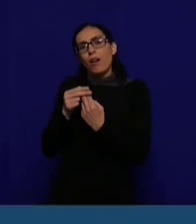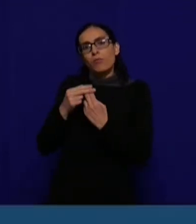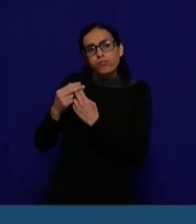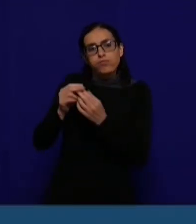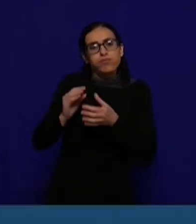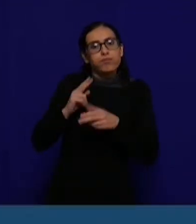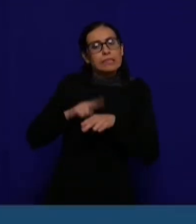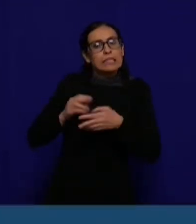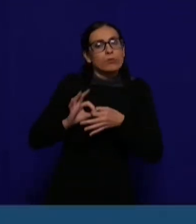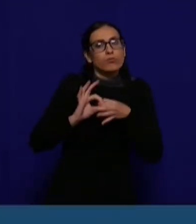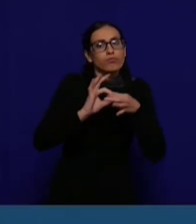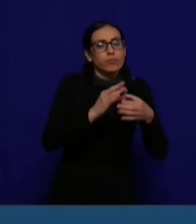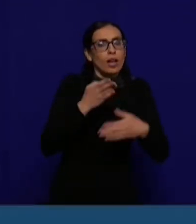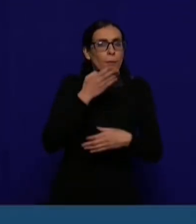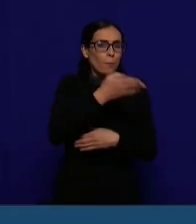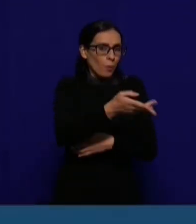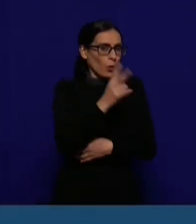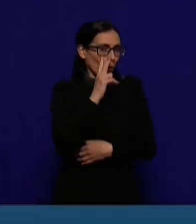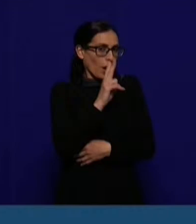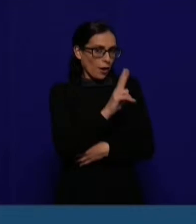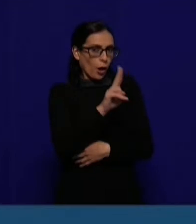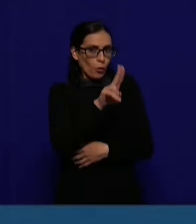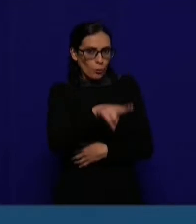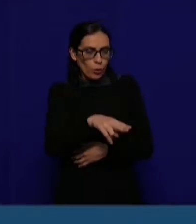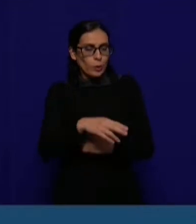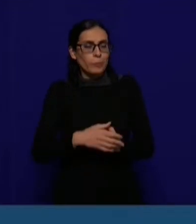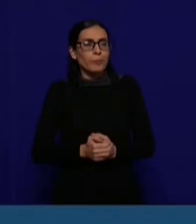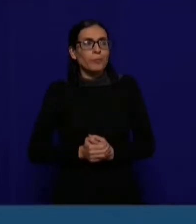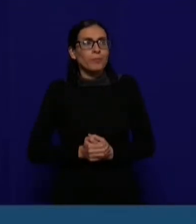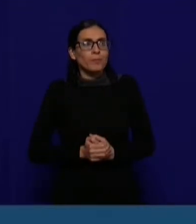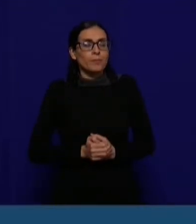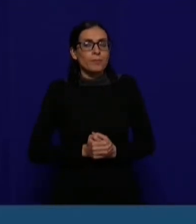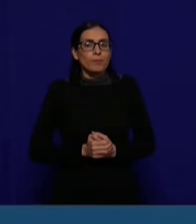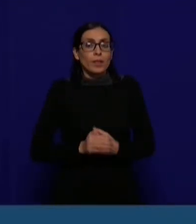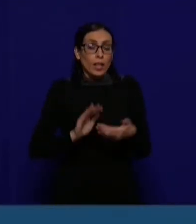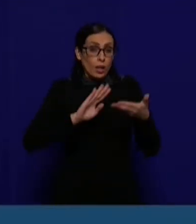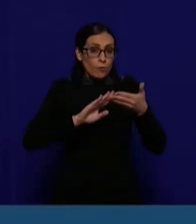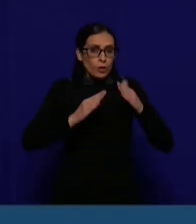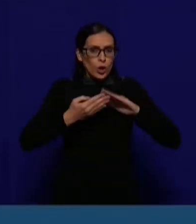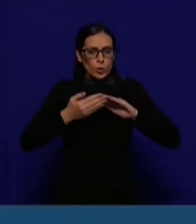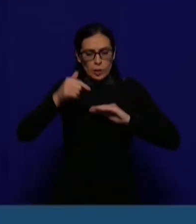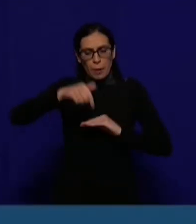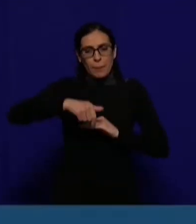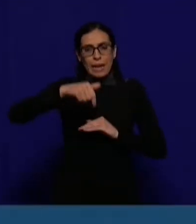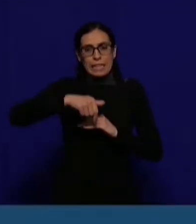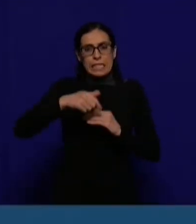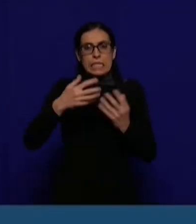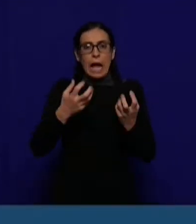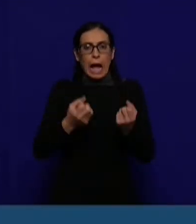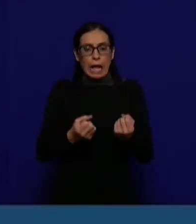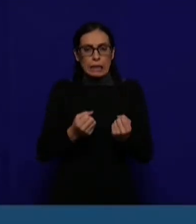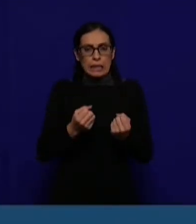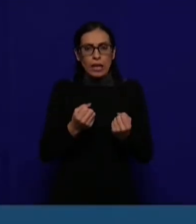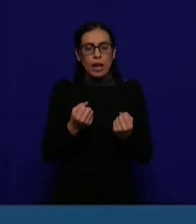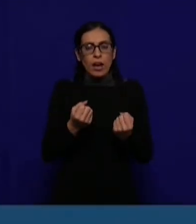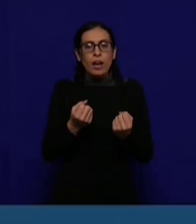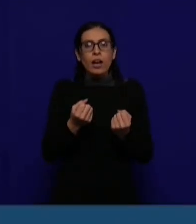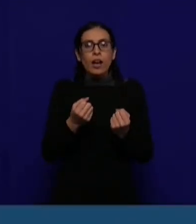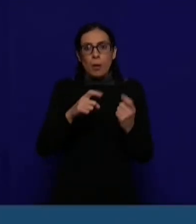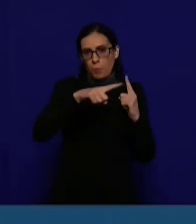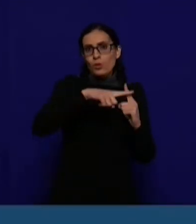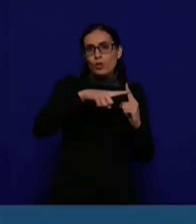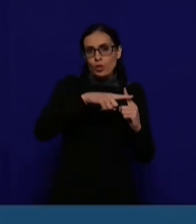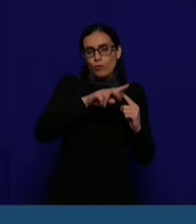qrib ta' dawn l-anzjani li qegħdin fid-djar. Fil-komunità bħalissa aħna il-każijiet li konna nibqgħu